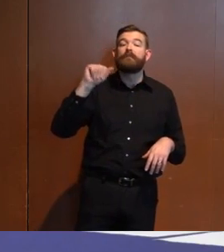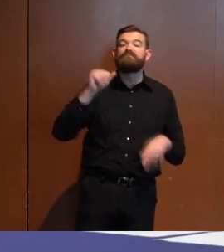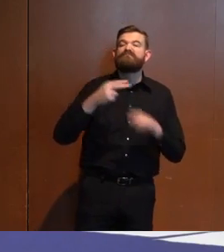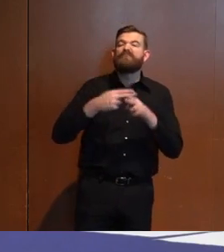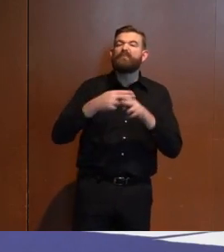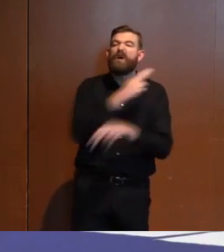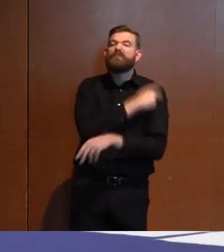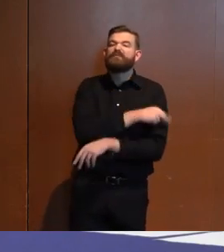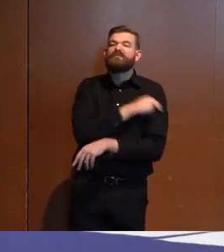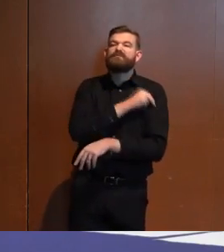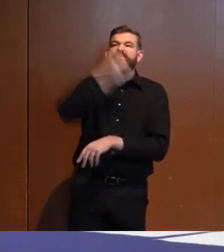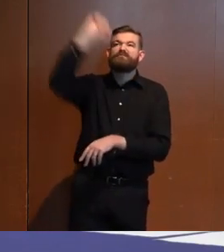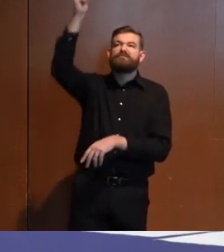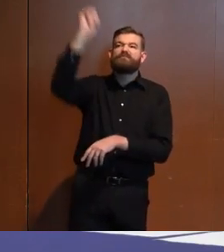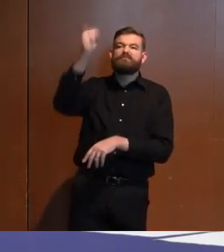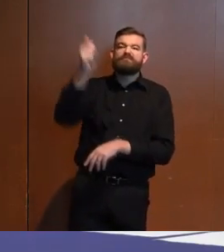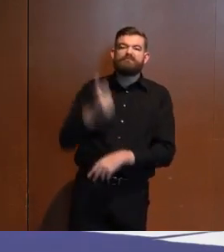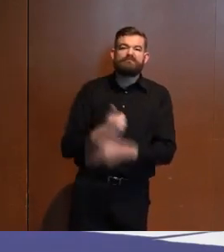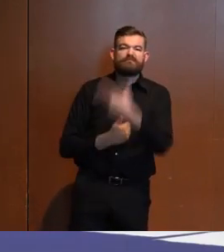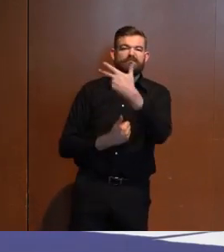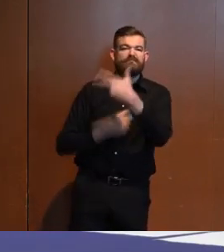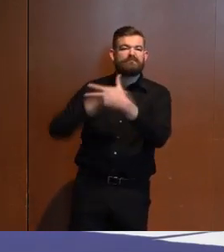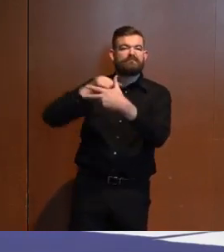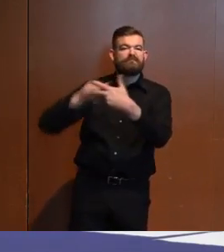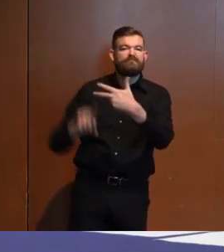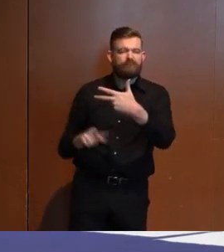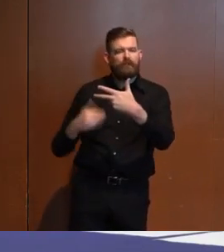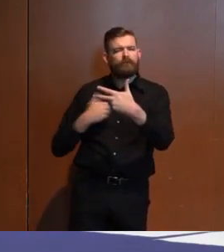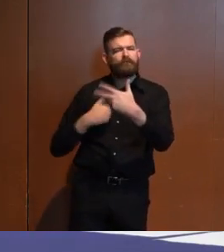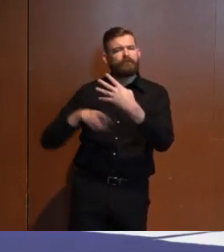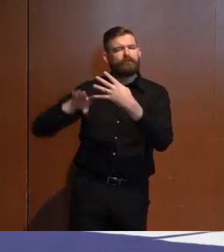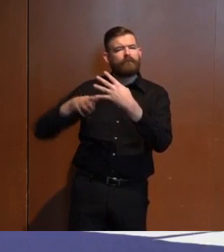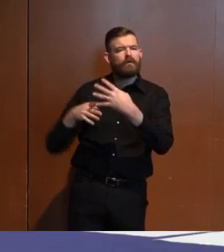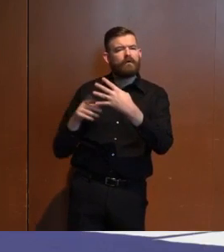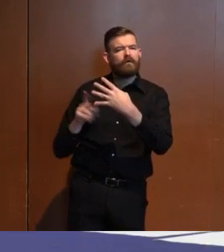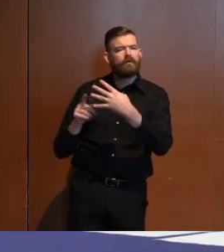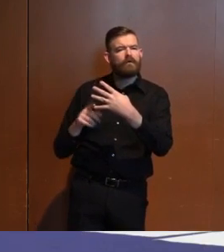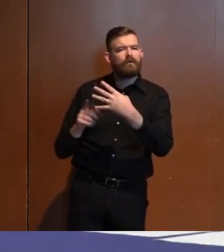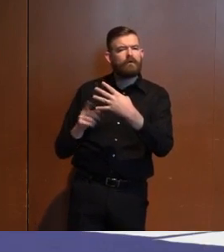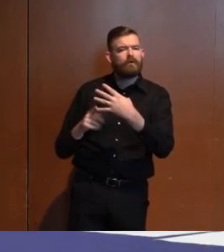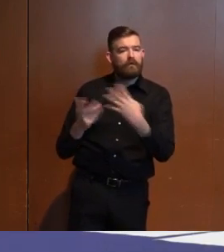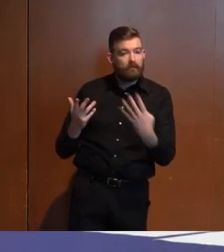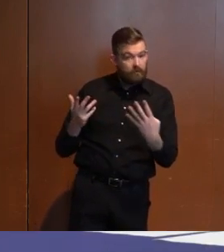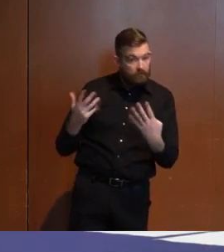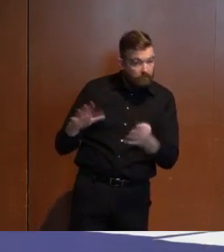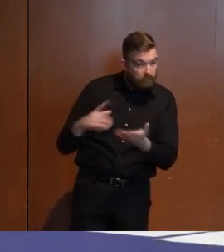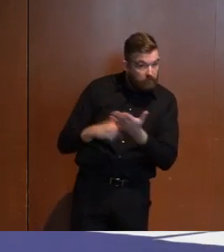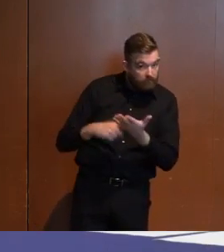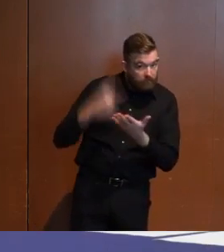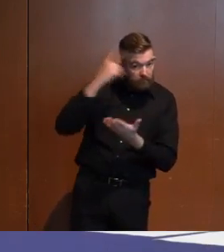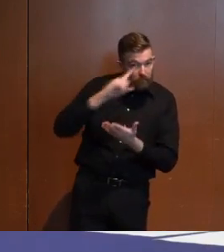there. There was discussion about where the 4th one would be. We weren't sure yet. Is there any update on